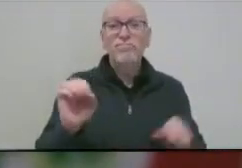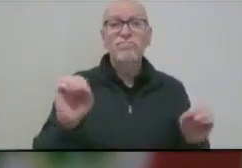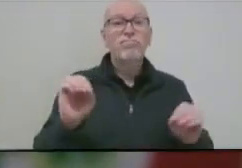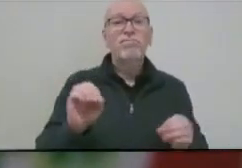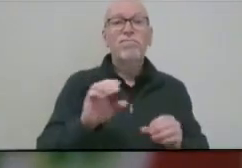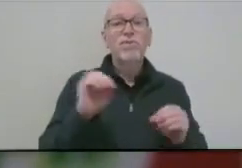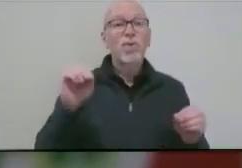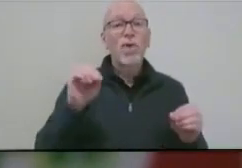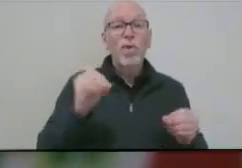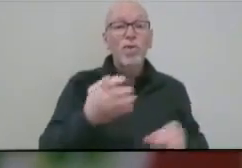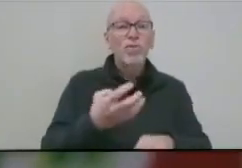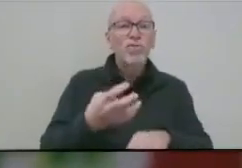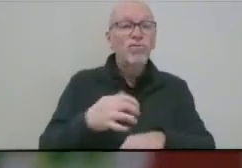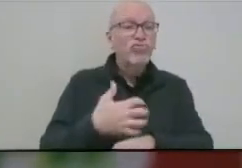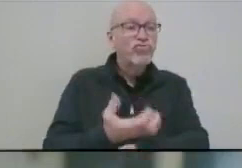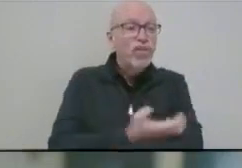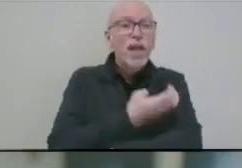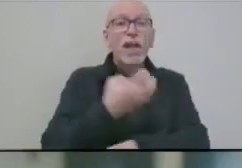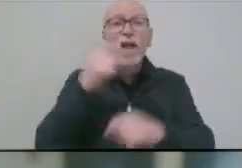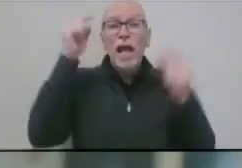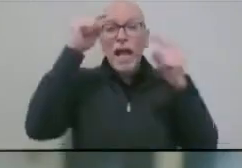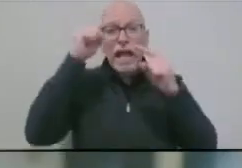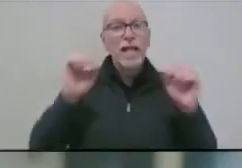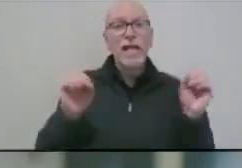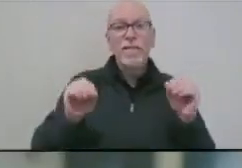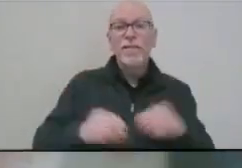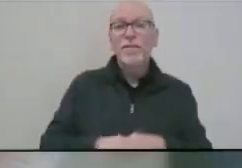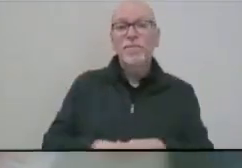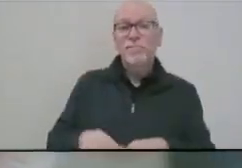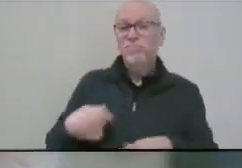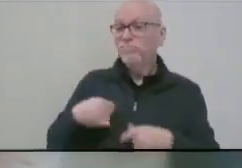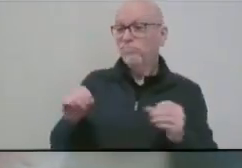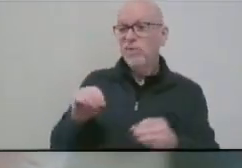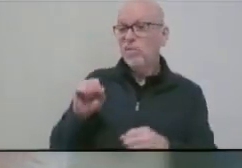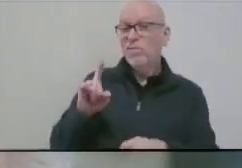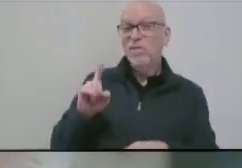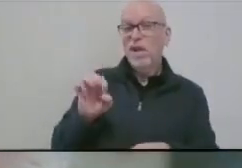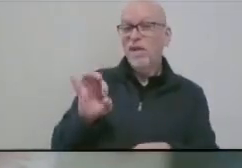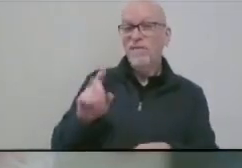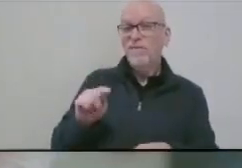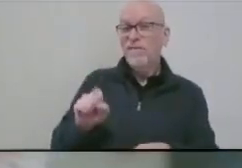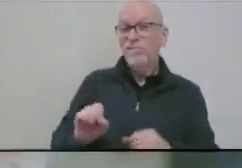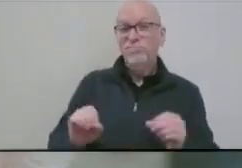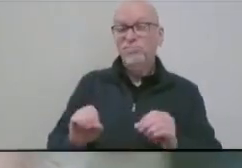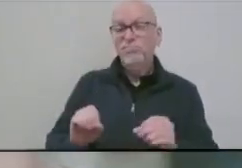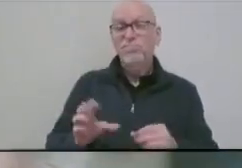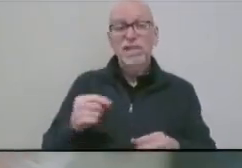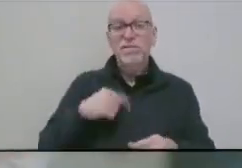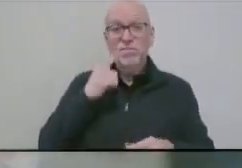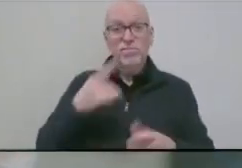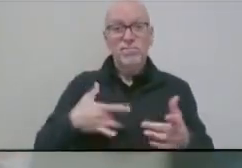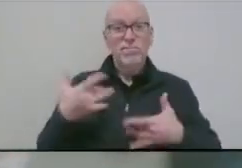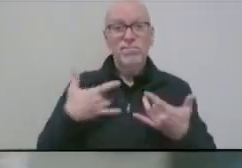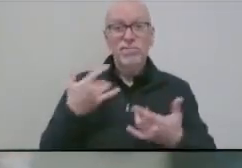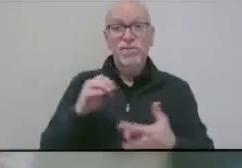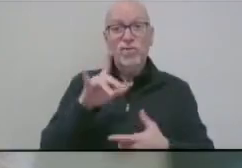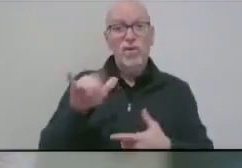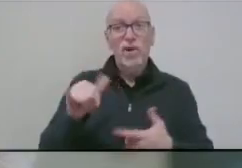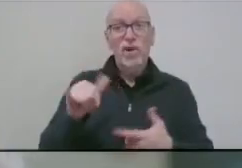headache, nothing. No side effects at all. And I was so happy that it was early and went and had